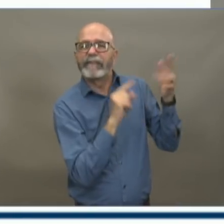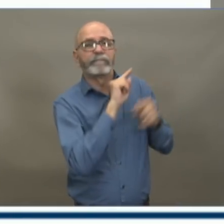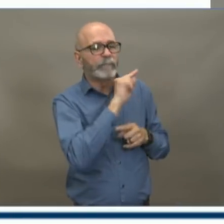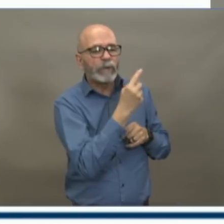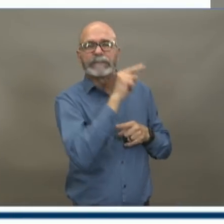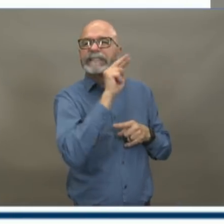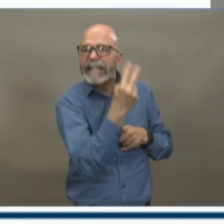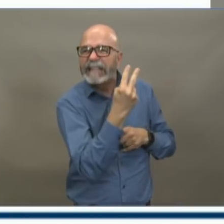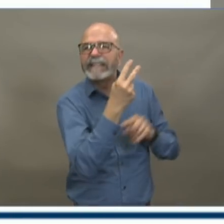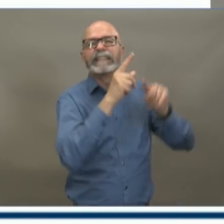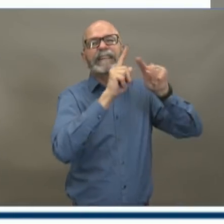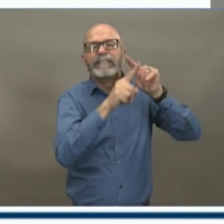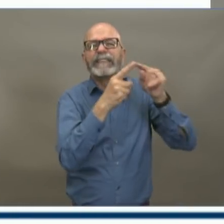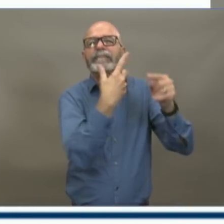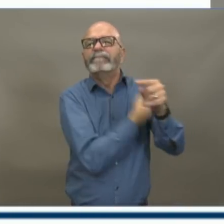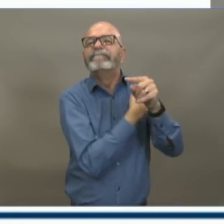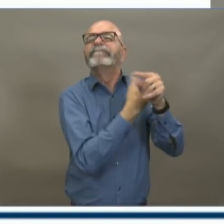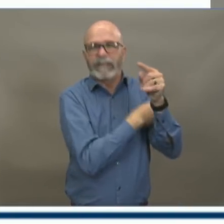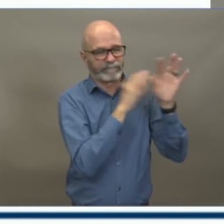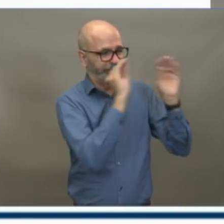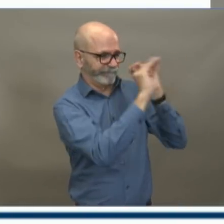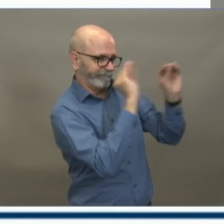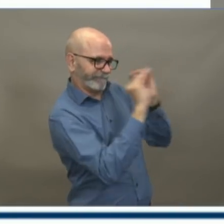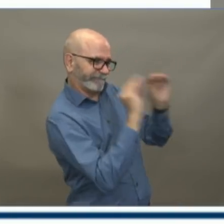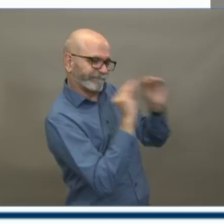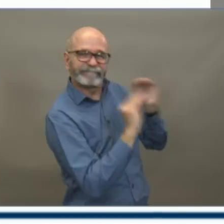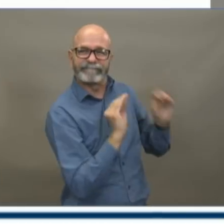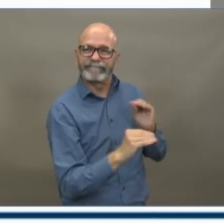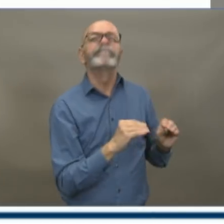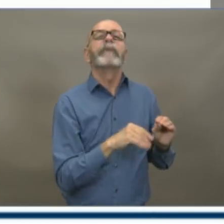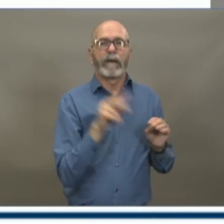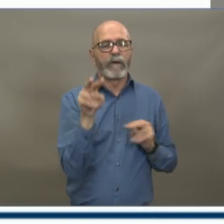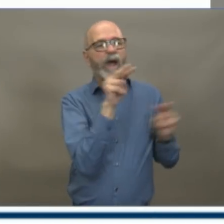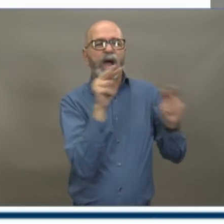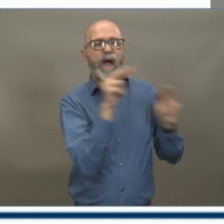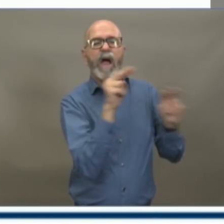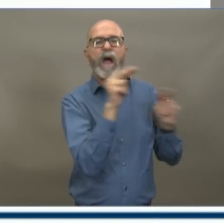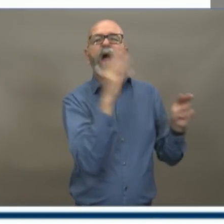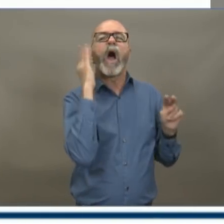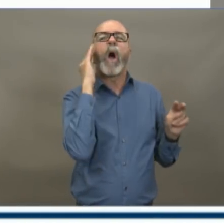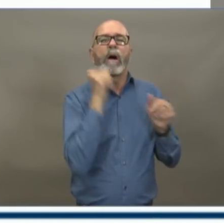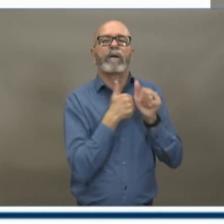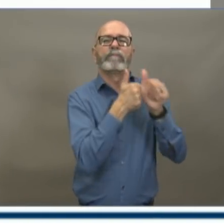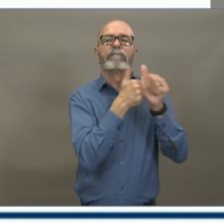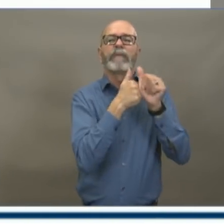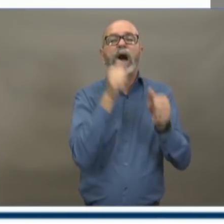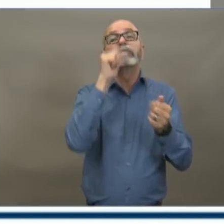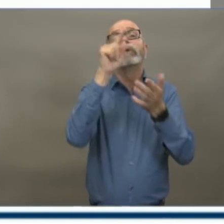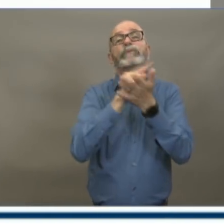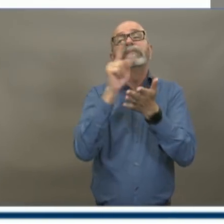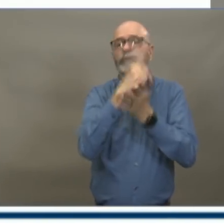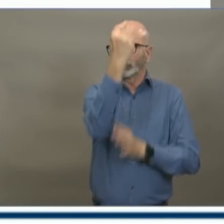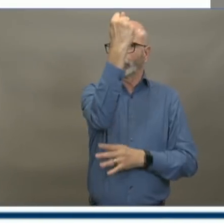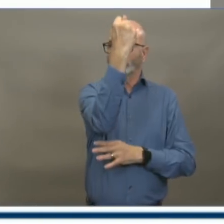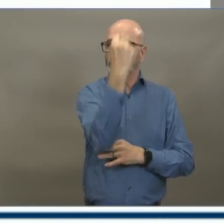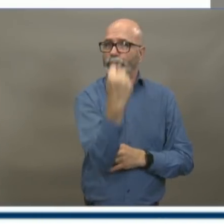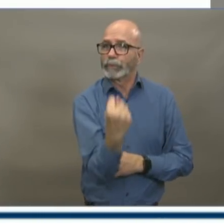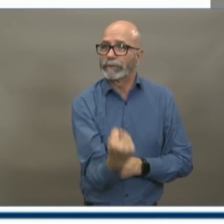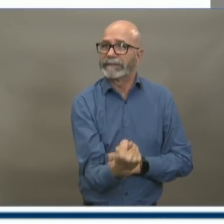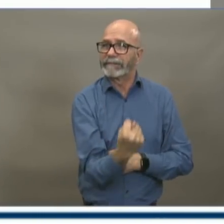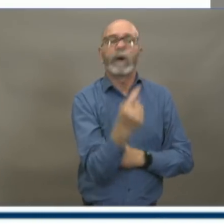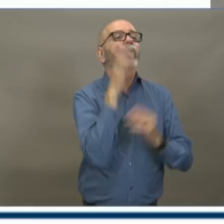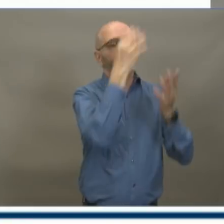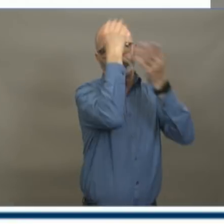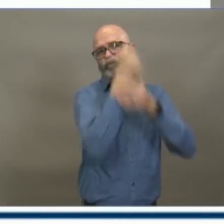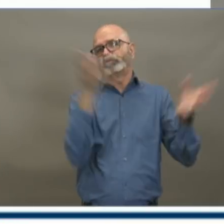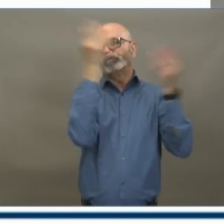basis, and we'll be updating the more detailed information weekly every Tuesday. And so today we are sharing this first